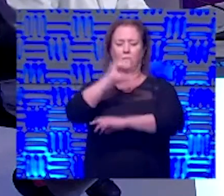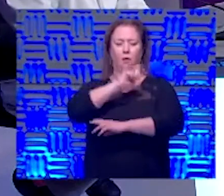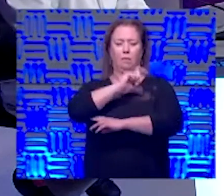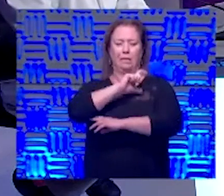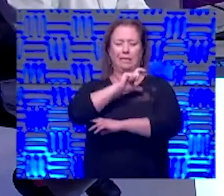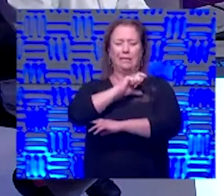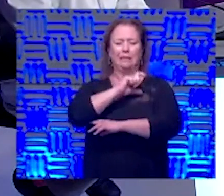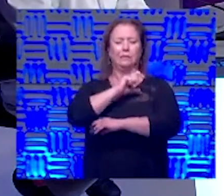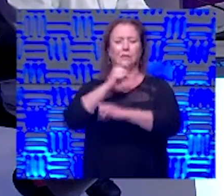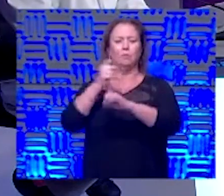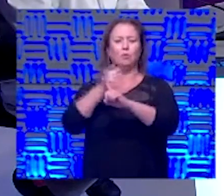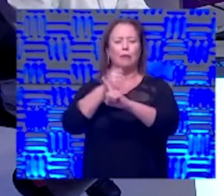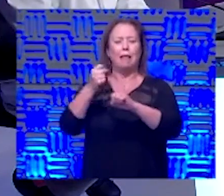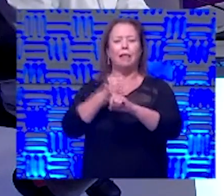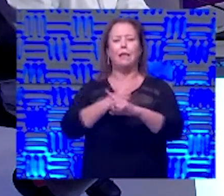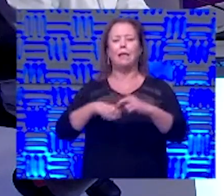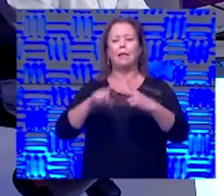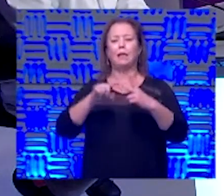we have